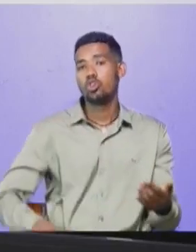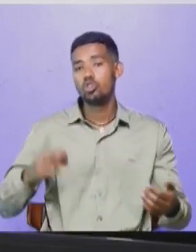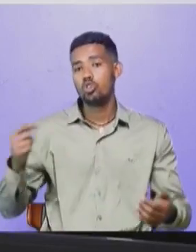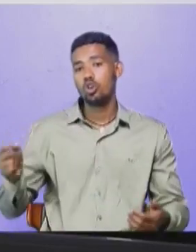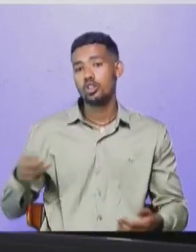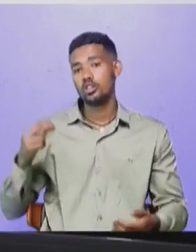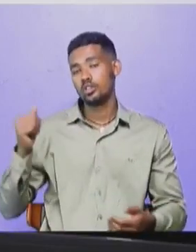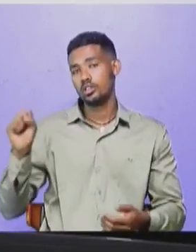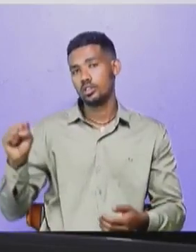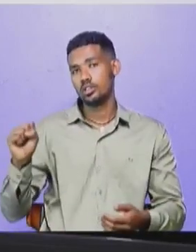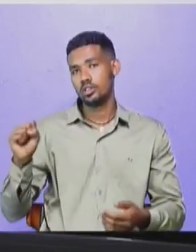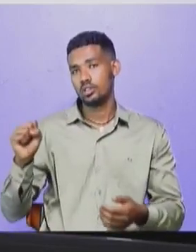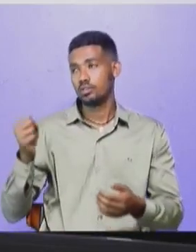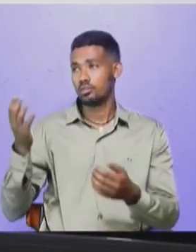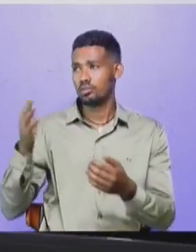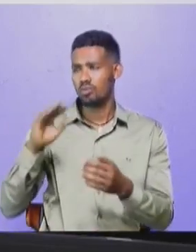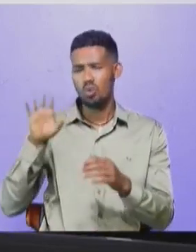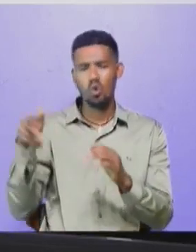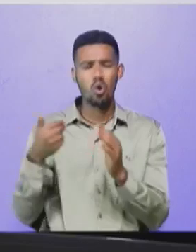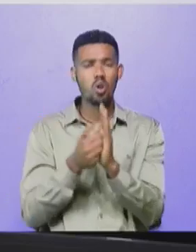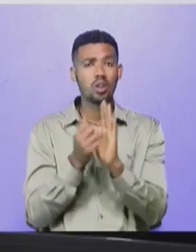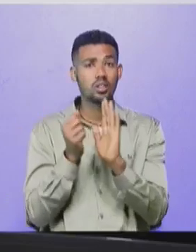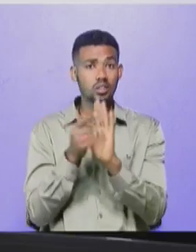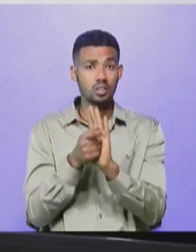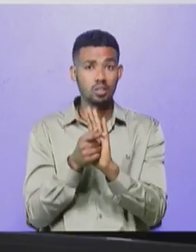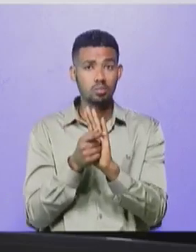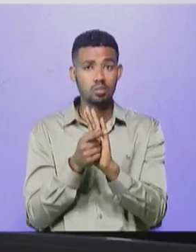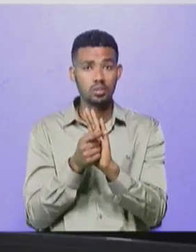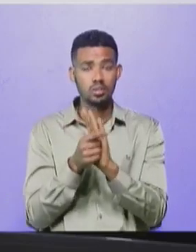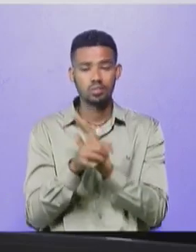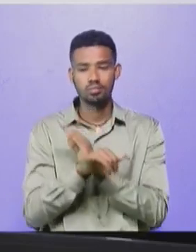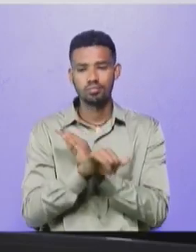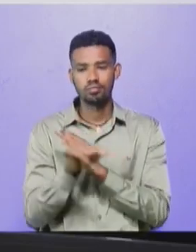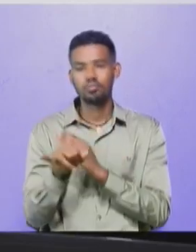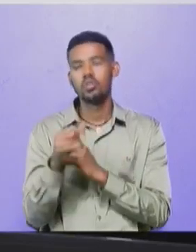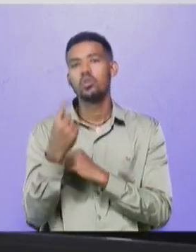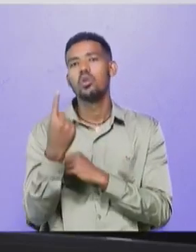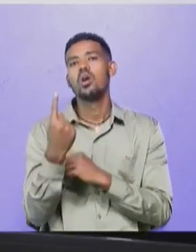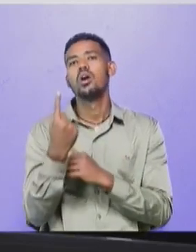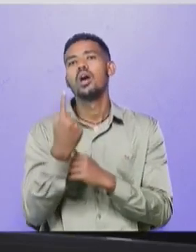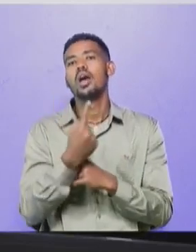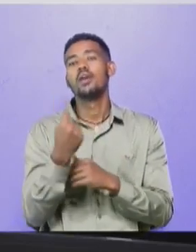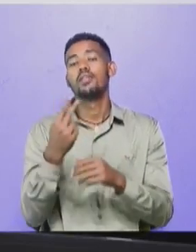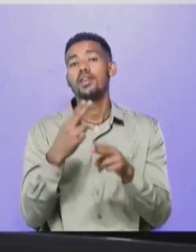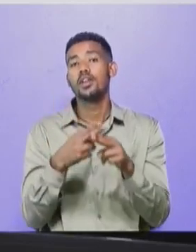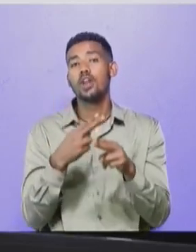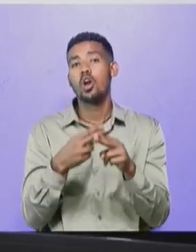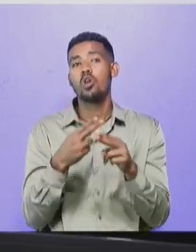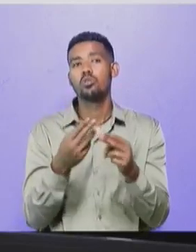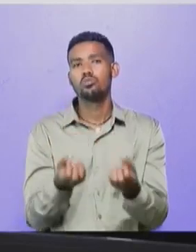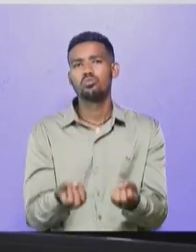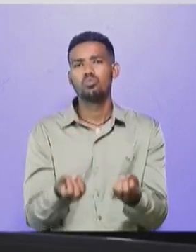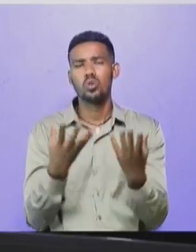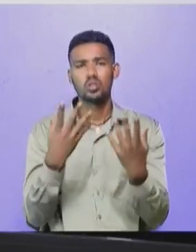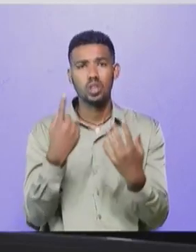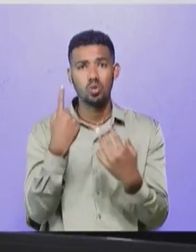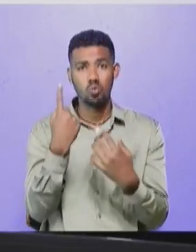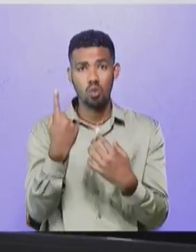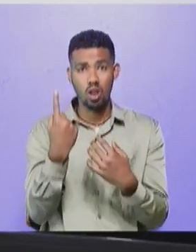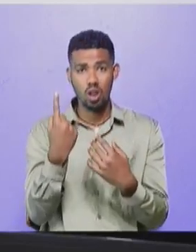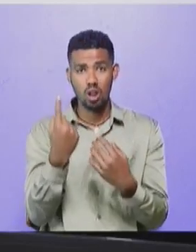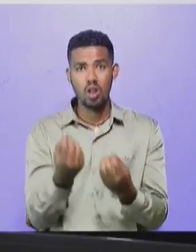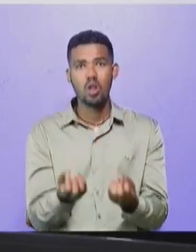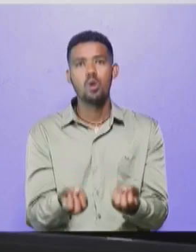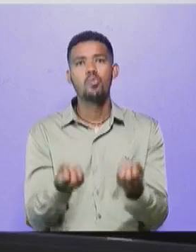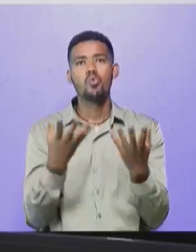every examples out here are one, because every nouns more than one, it's called what?